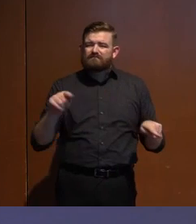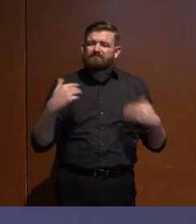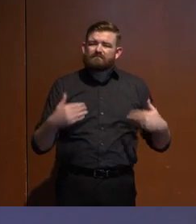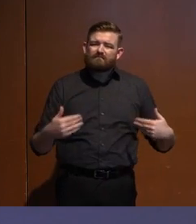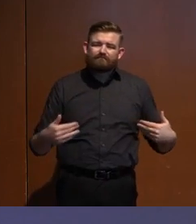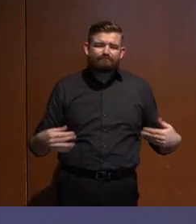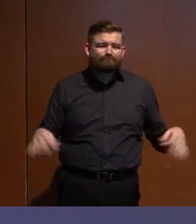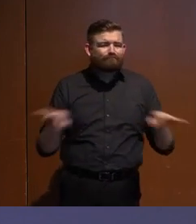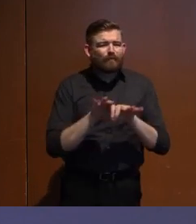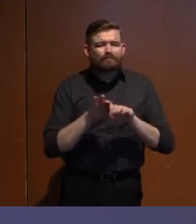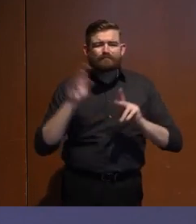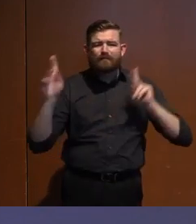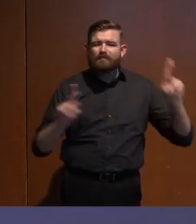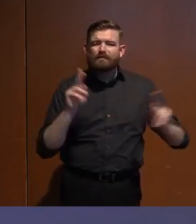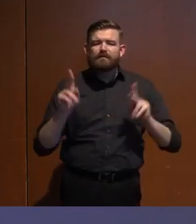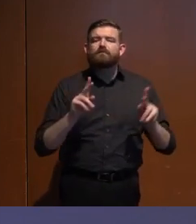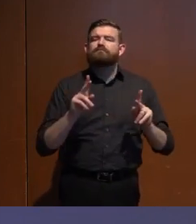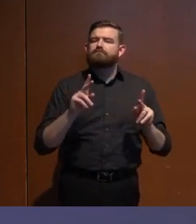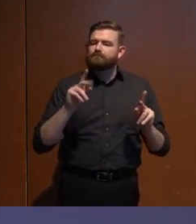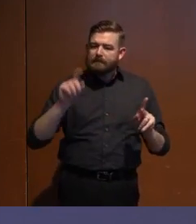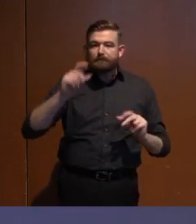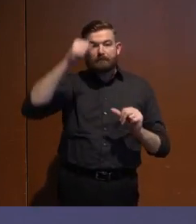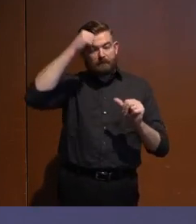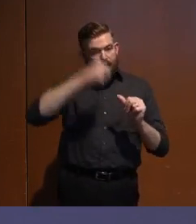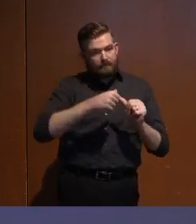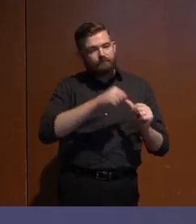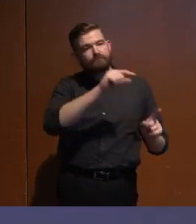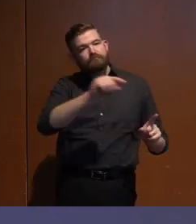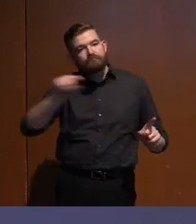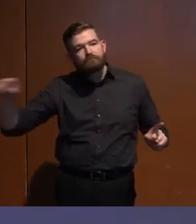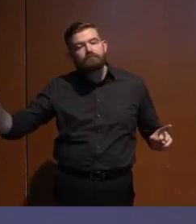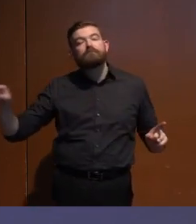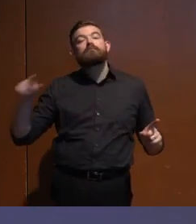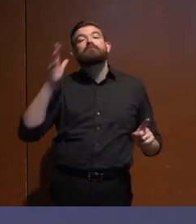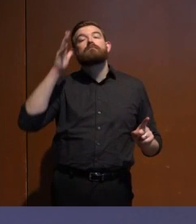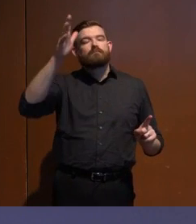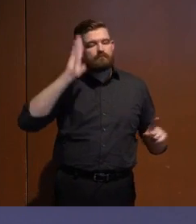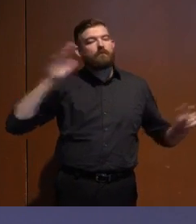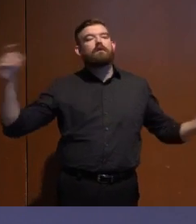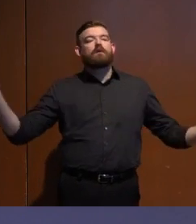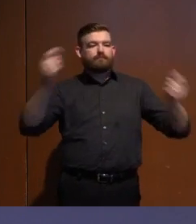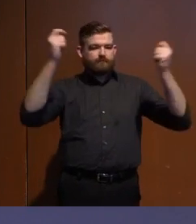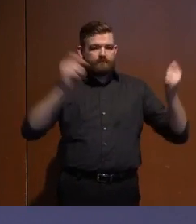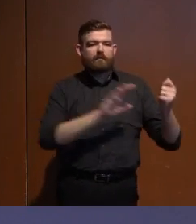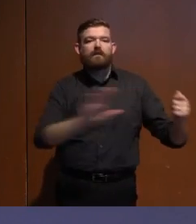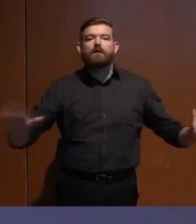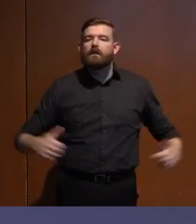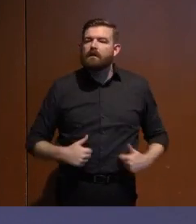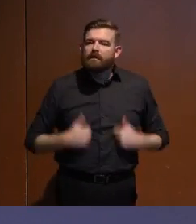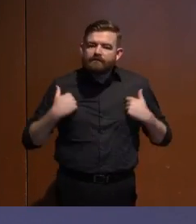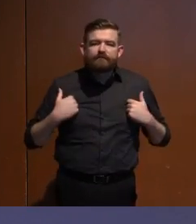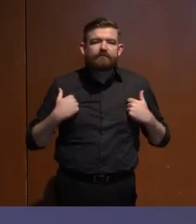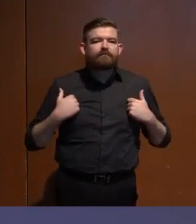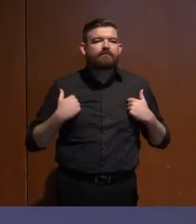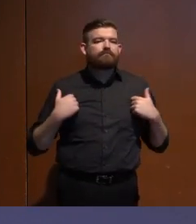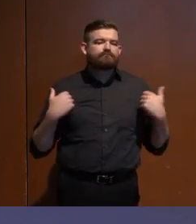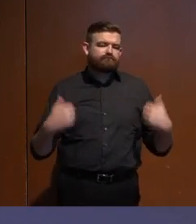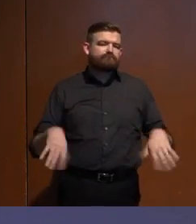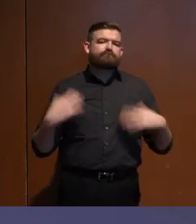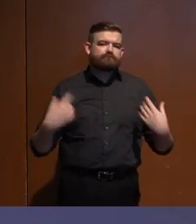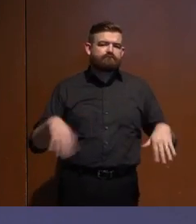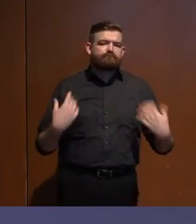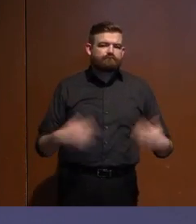and memorialized and celebrated for all they did during their lives.